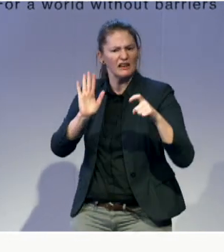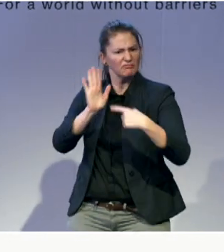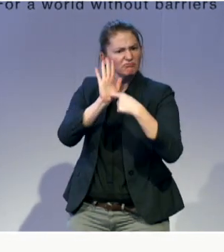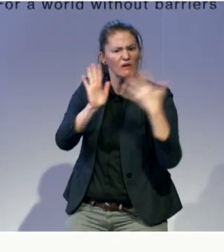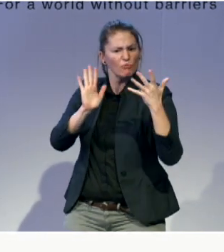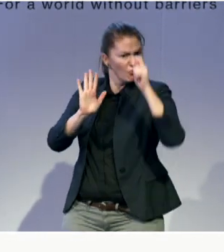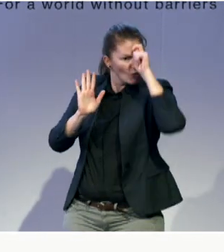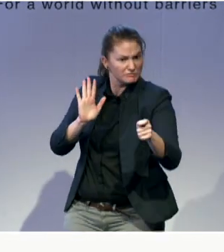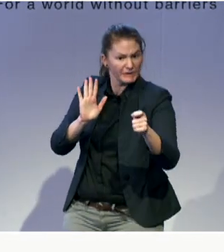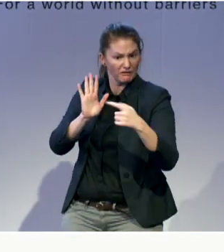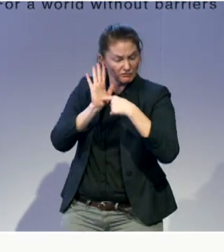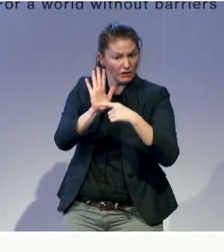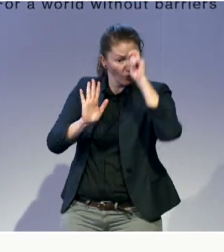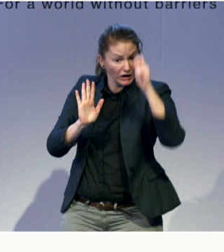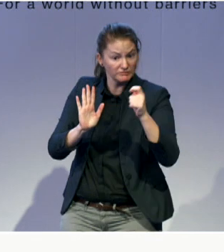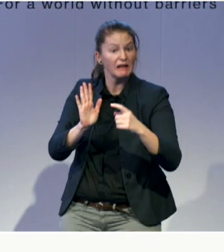Sometimes we demand it,